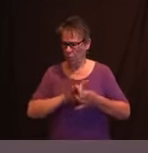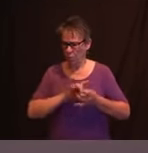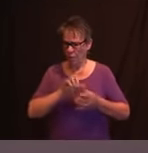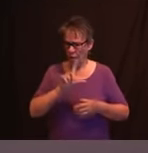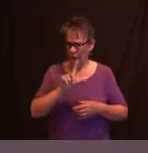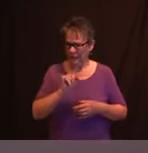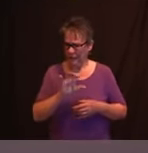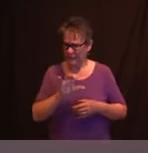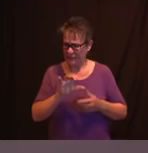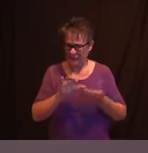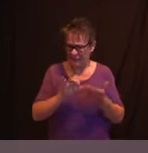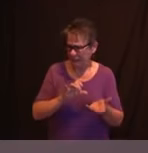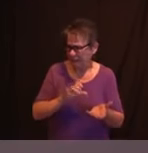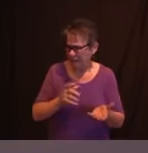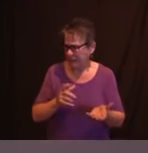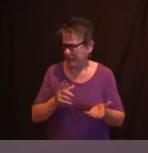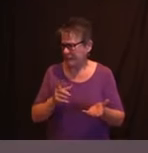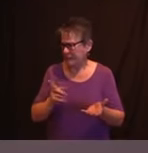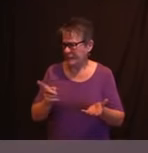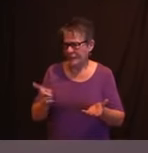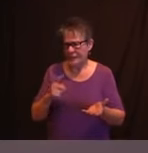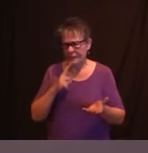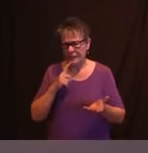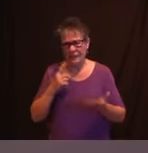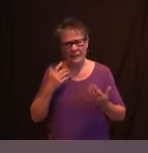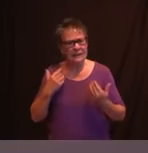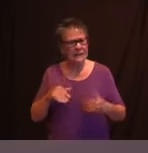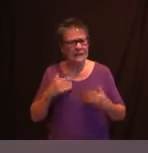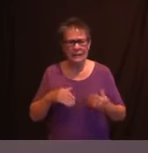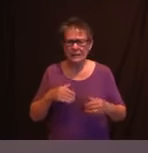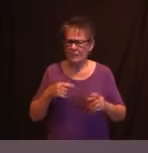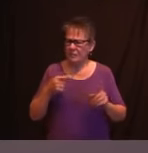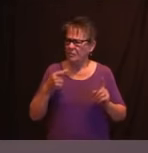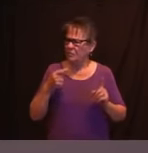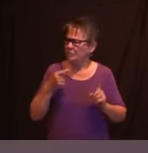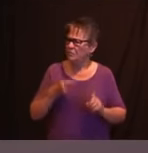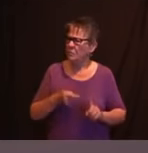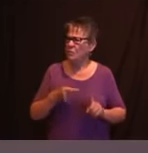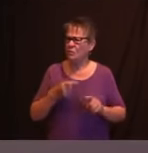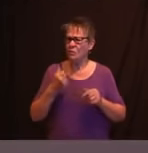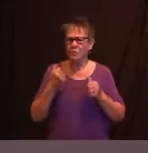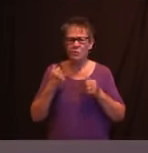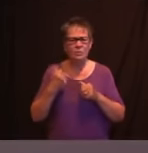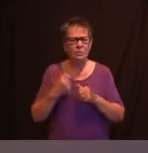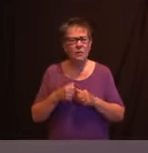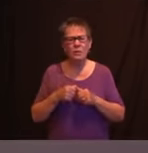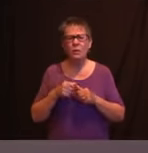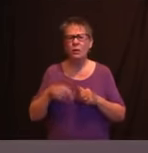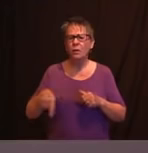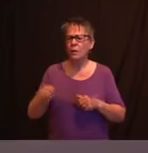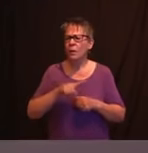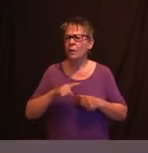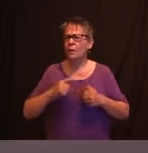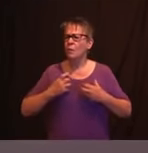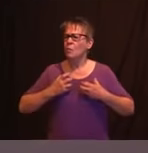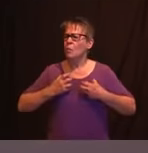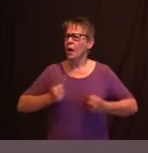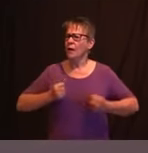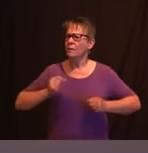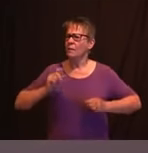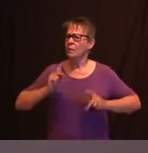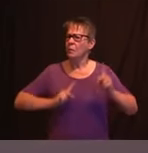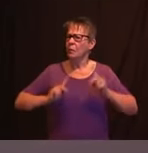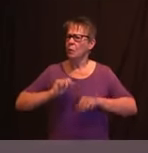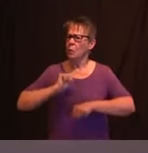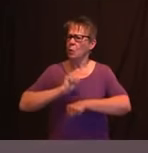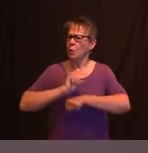but it must be about the heroic workers who go in and out of these facilities every day. And in that respect, and in so